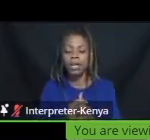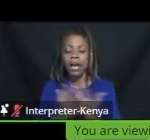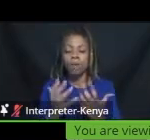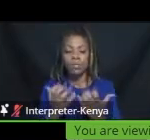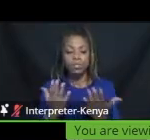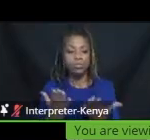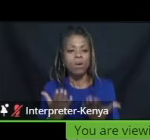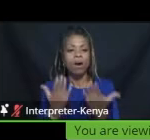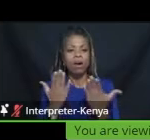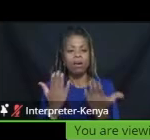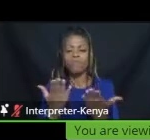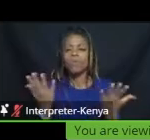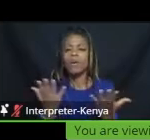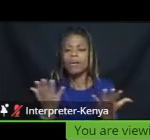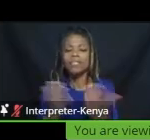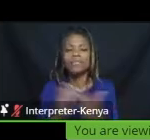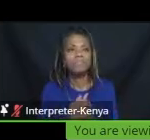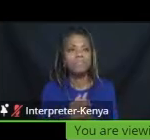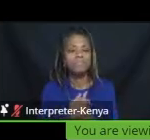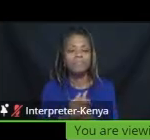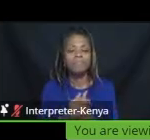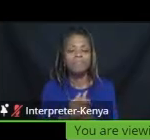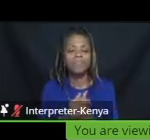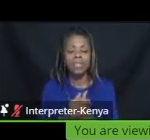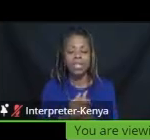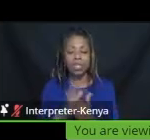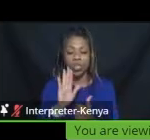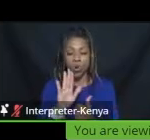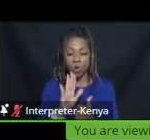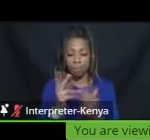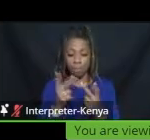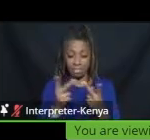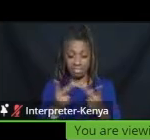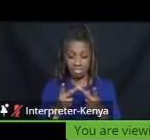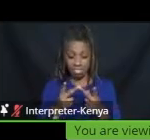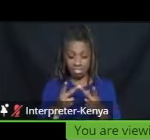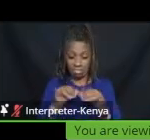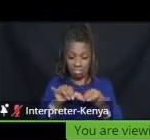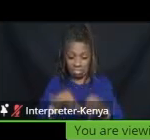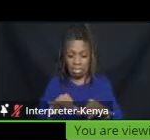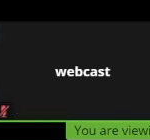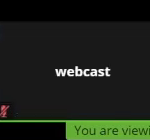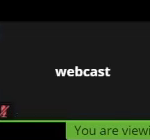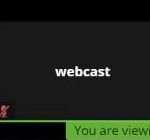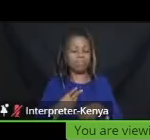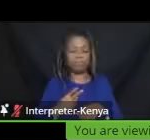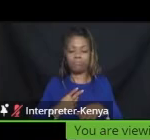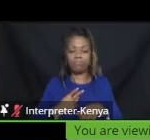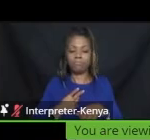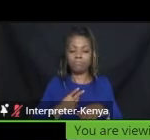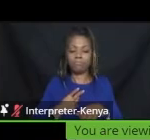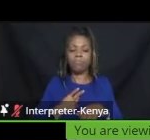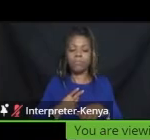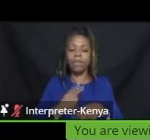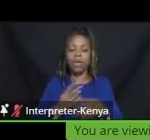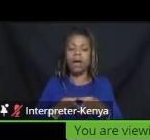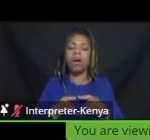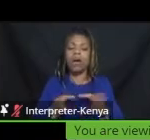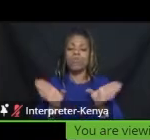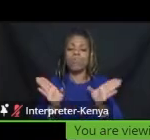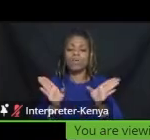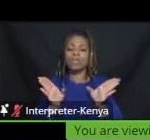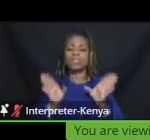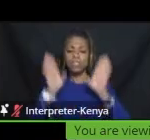was to let go of your individual positions and really take the time to listen, empathize, and